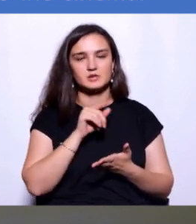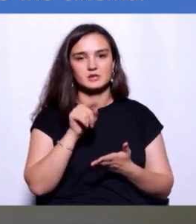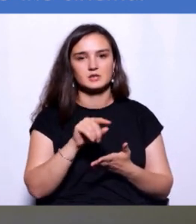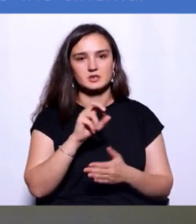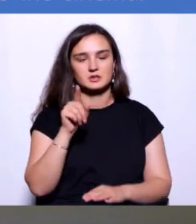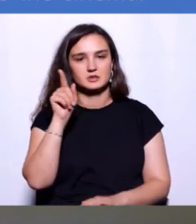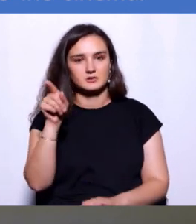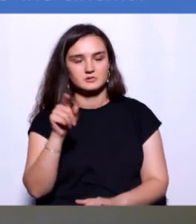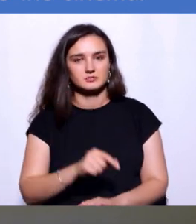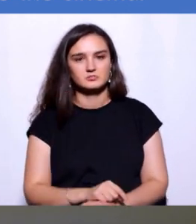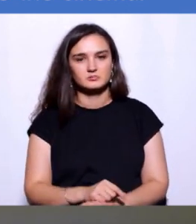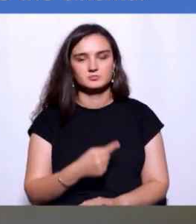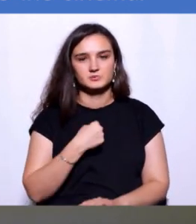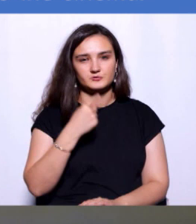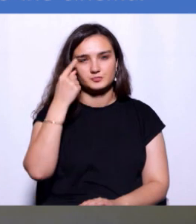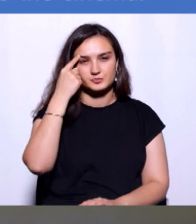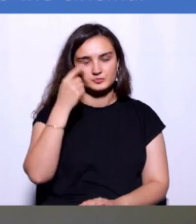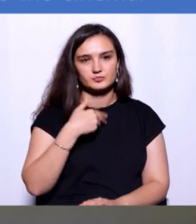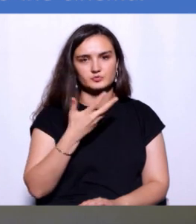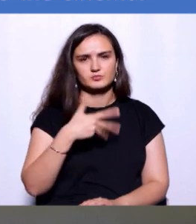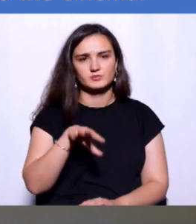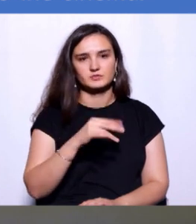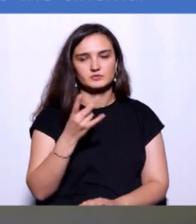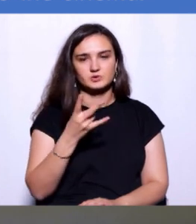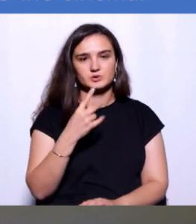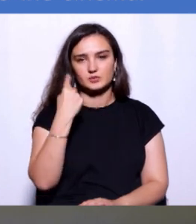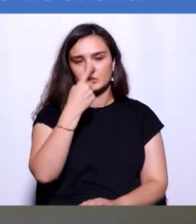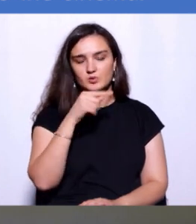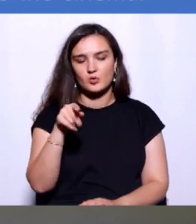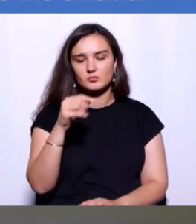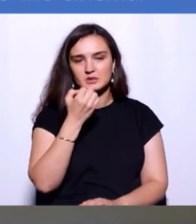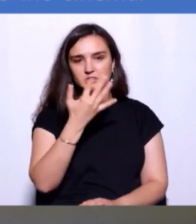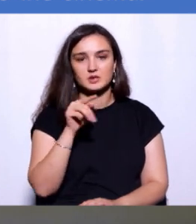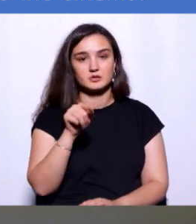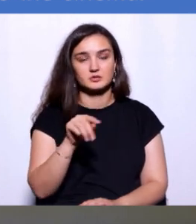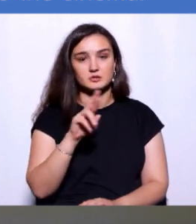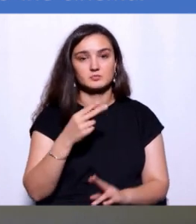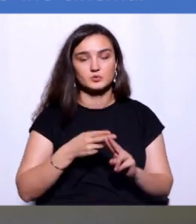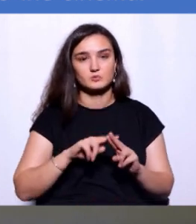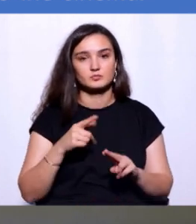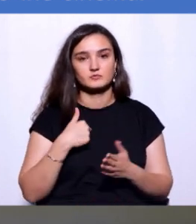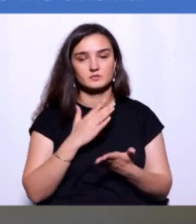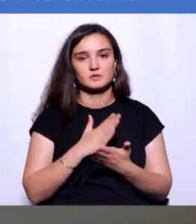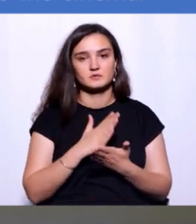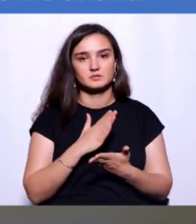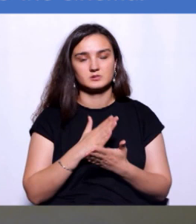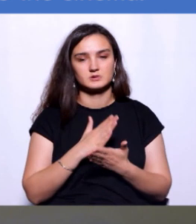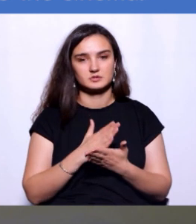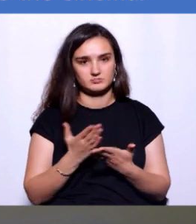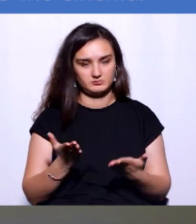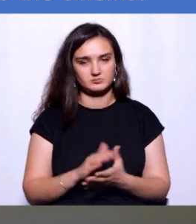or him. I think we need object pronoun here because we have